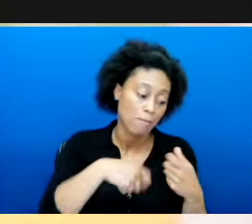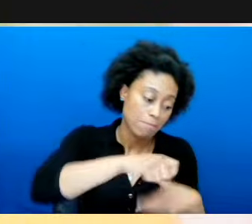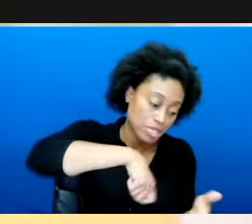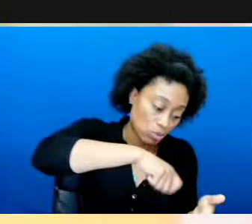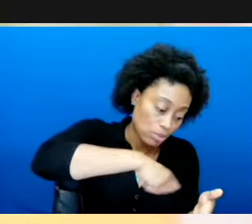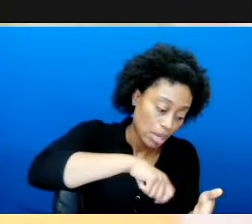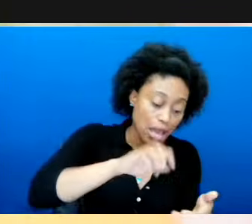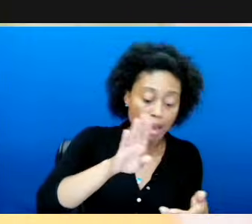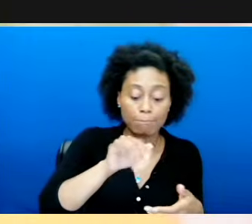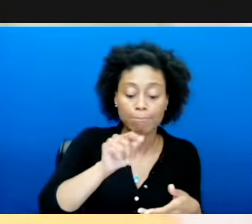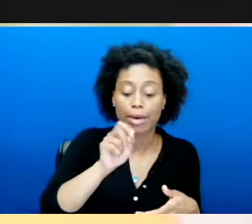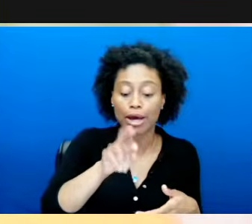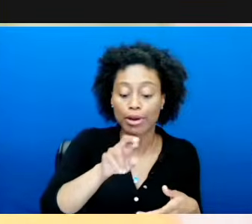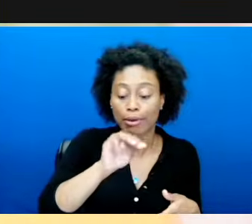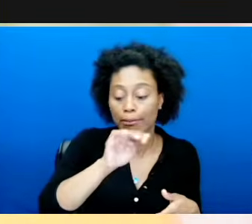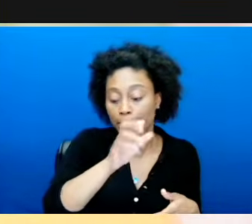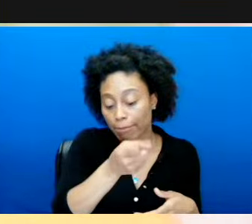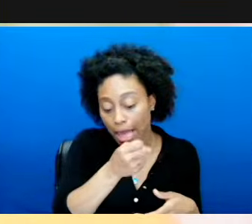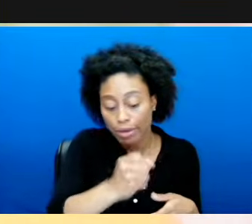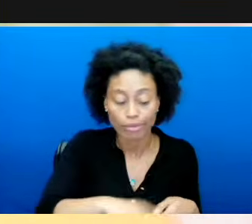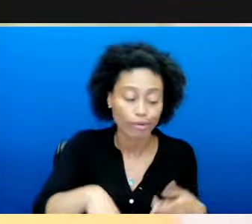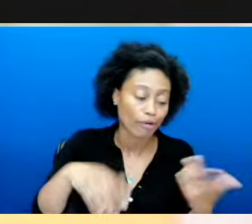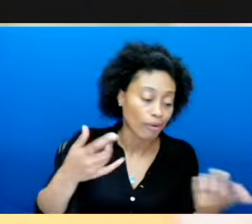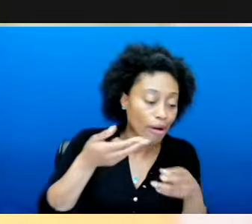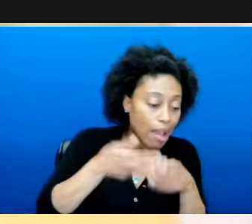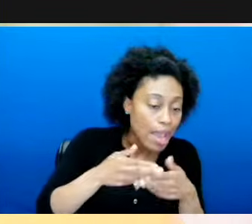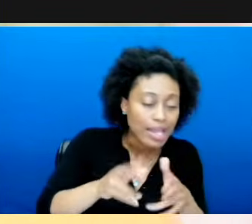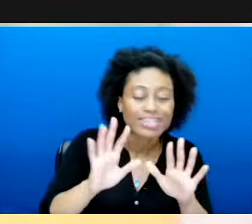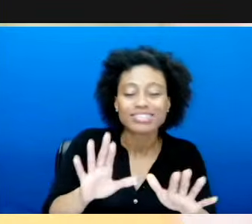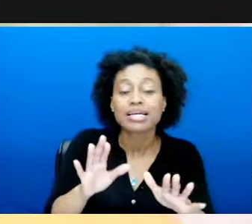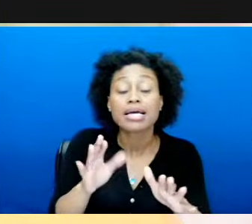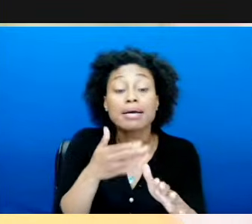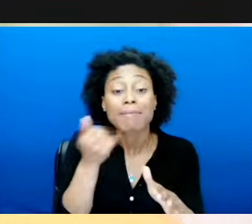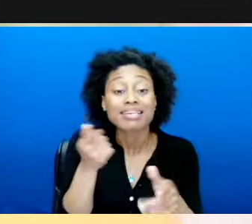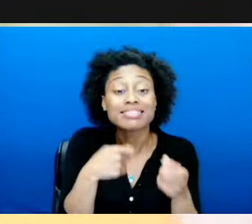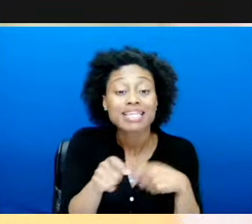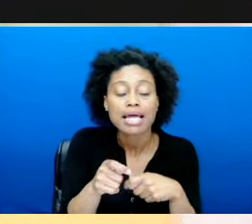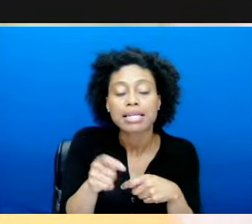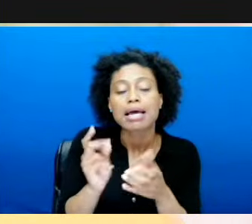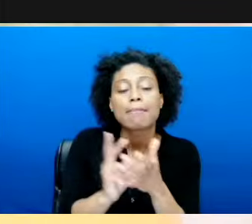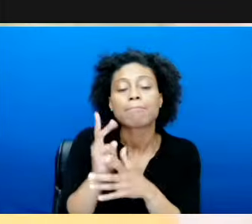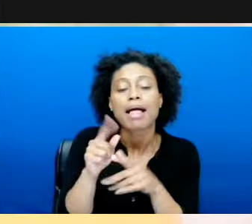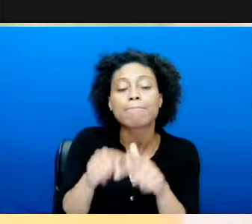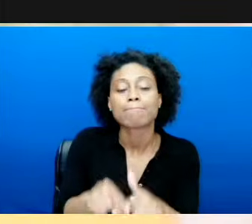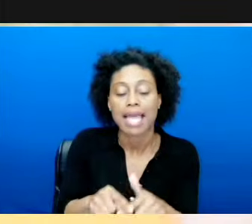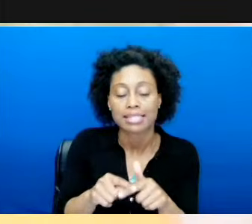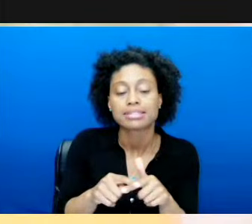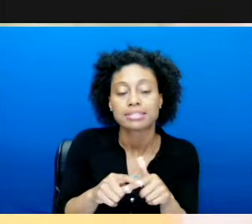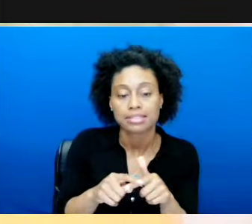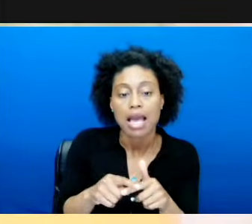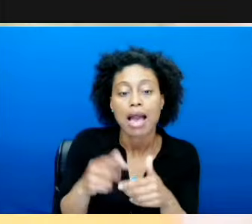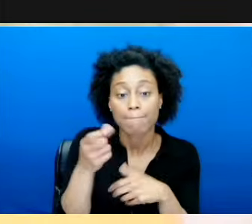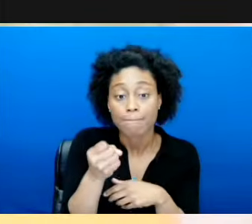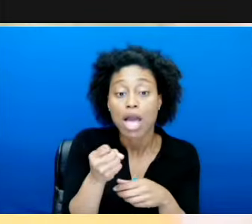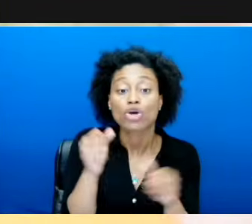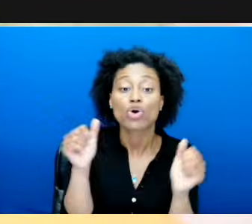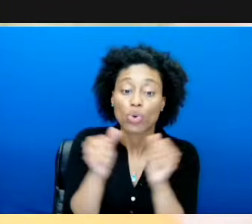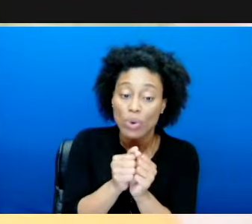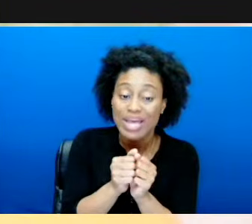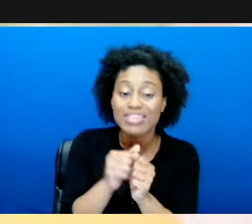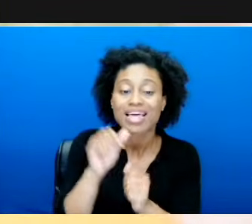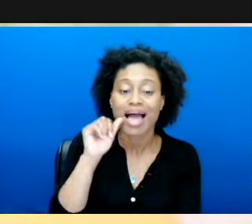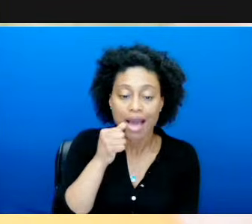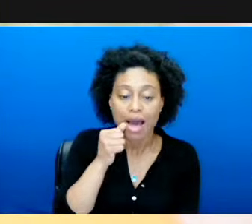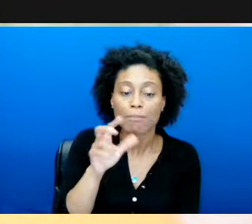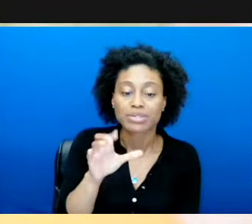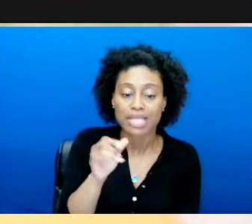Skip that. If you want to make buttermilk, you just want to mix together plant-based milk with about a tablespoon of apple cider vinegar, and it curdles and gets that nice